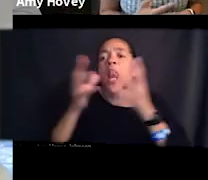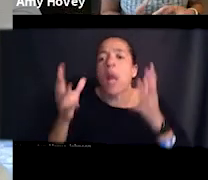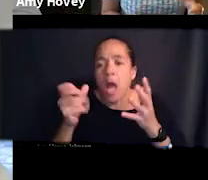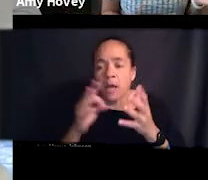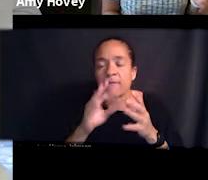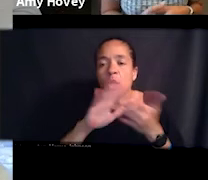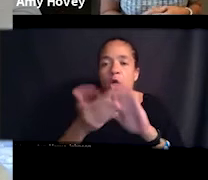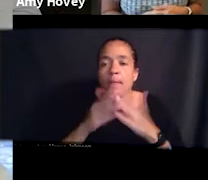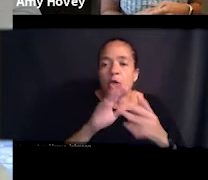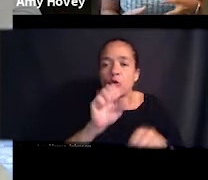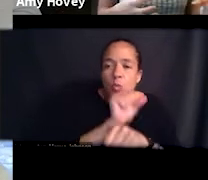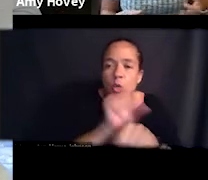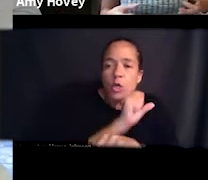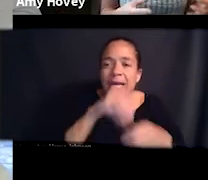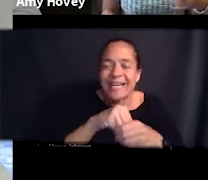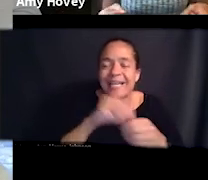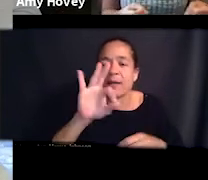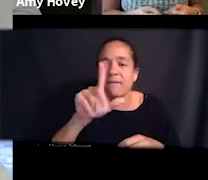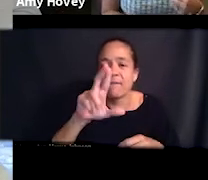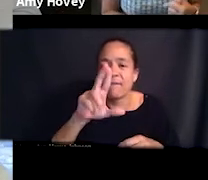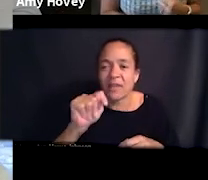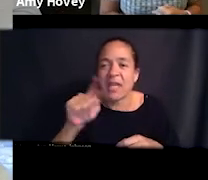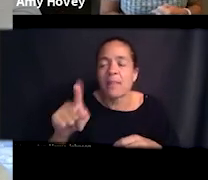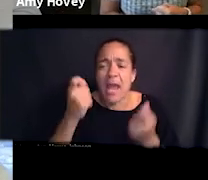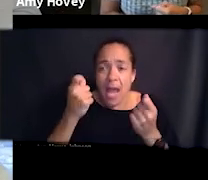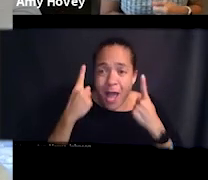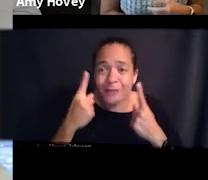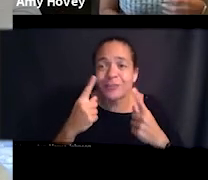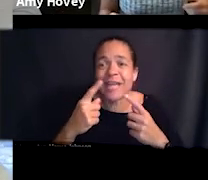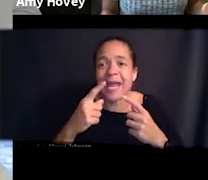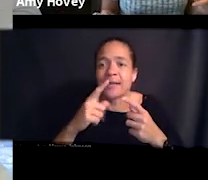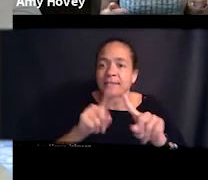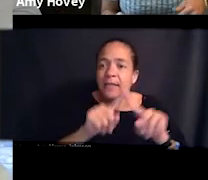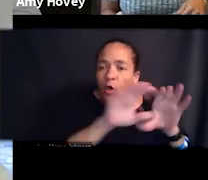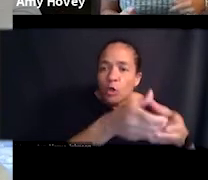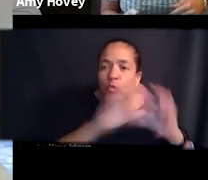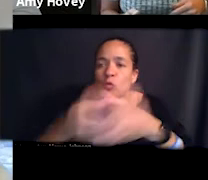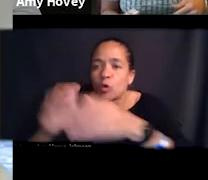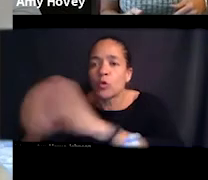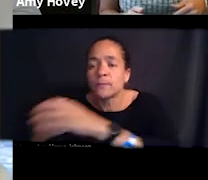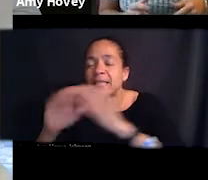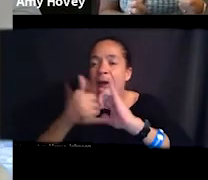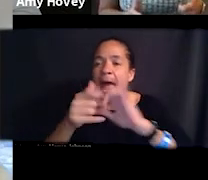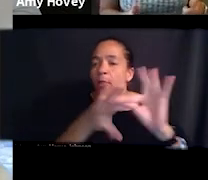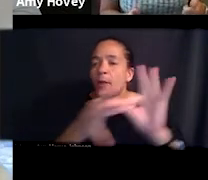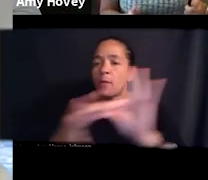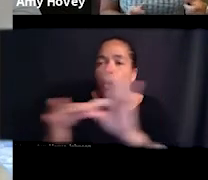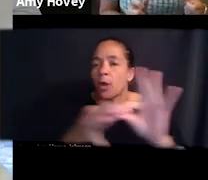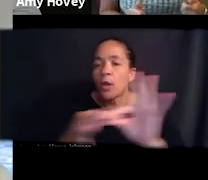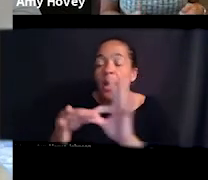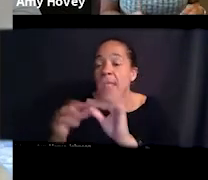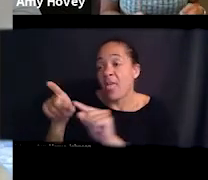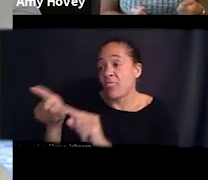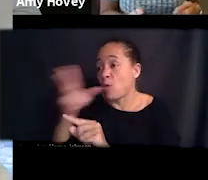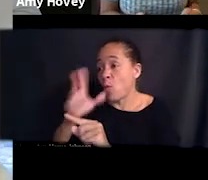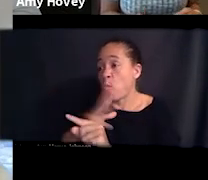the venues, they understand the other groups and how they interact with one another, to help give us guidance on